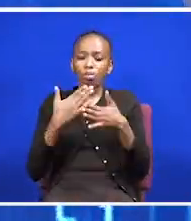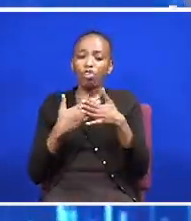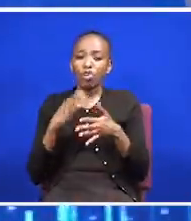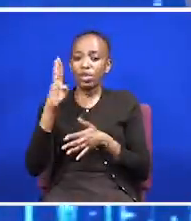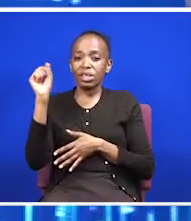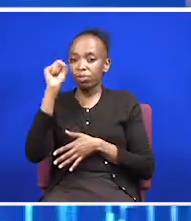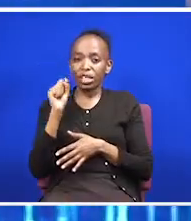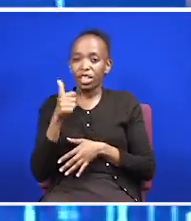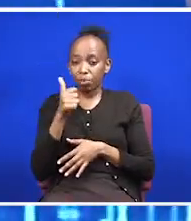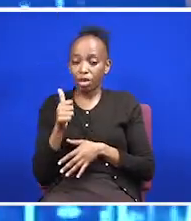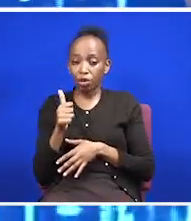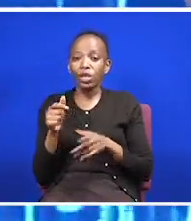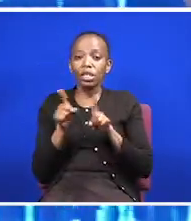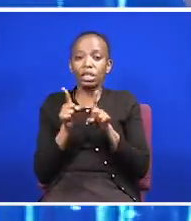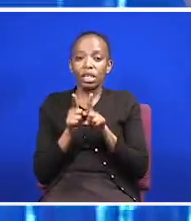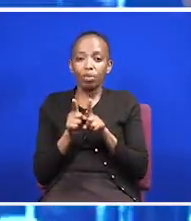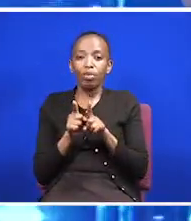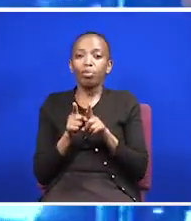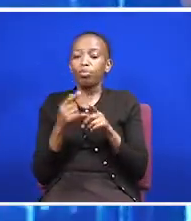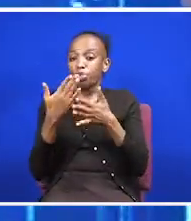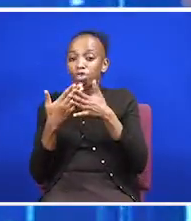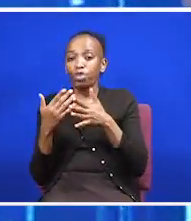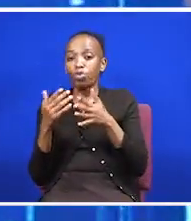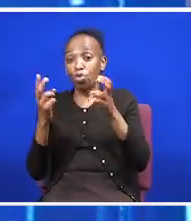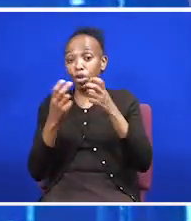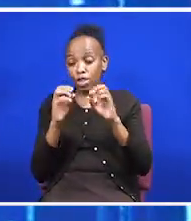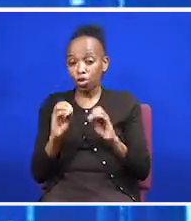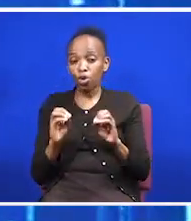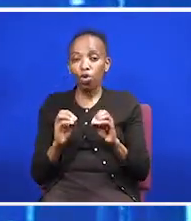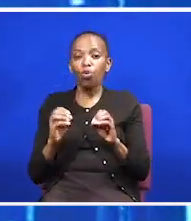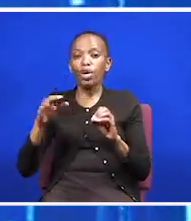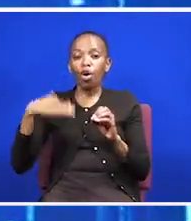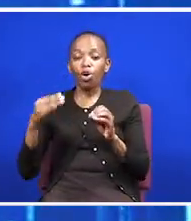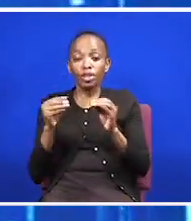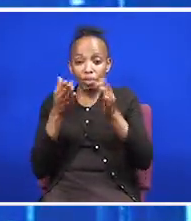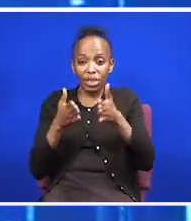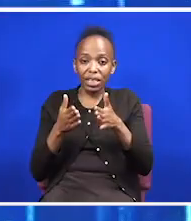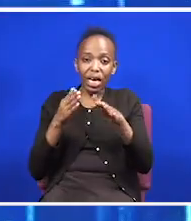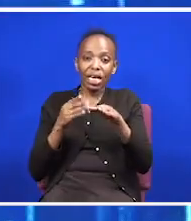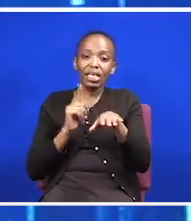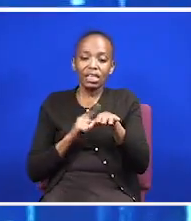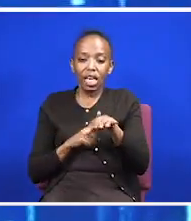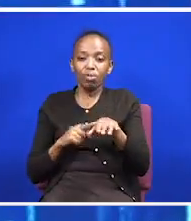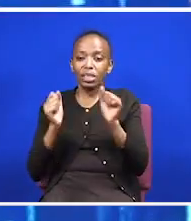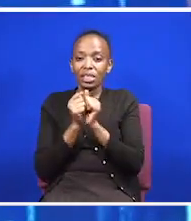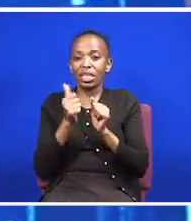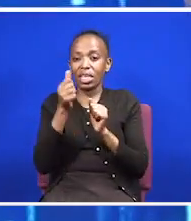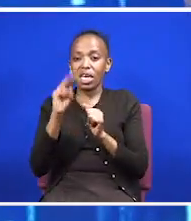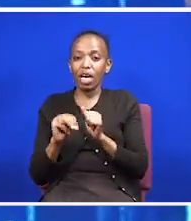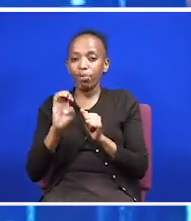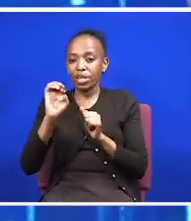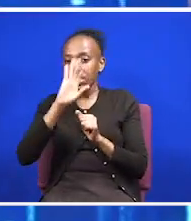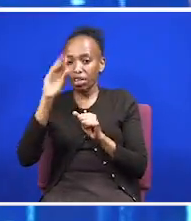been to CBS service. You have never been to a CBS service. We welcome you. We always meet here every Sunday, 10 a.m. East African time. And please join